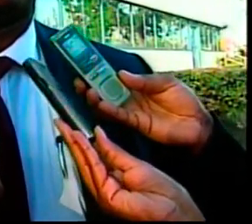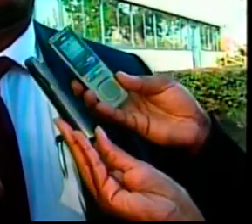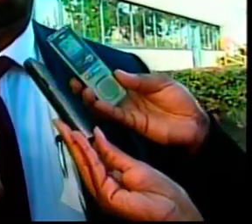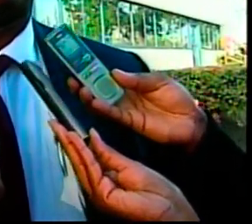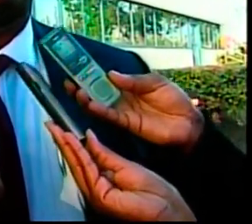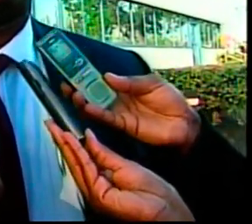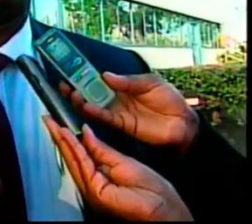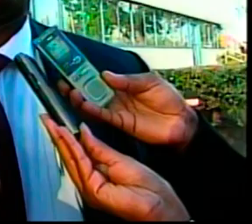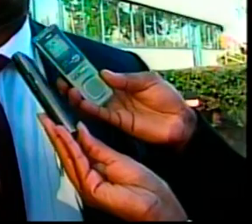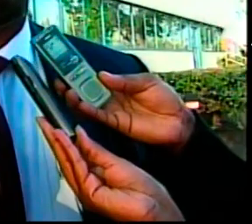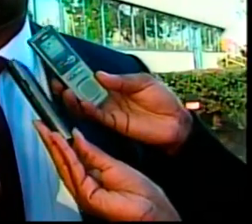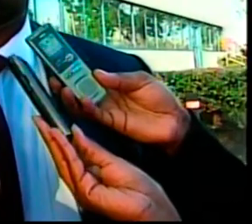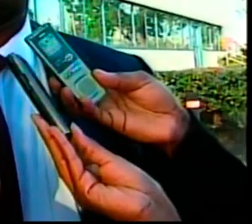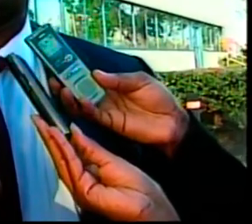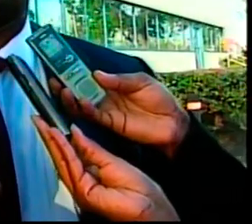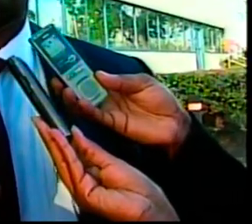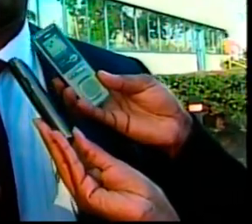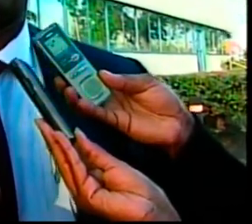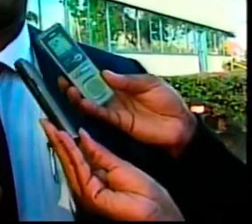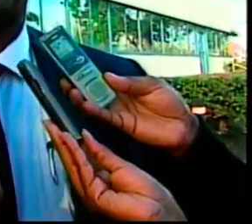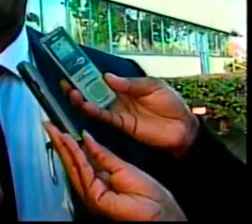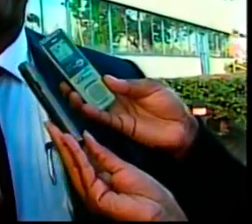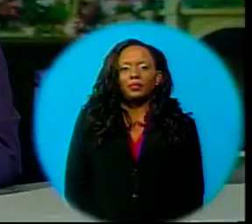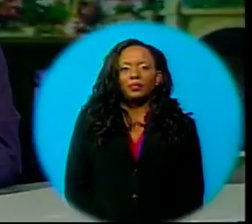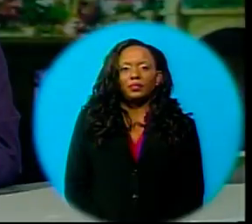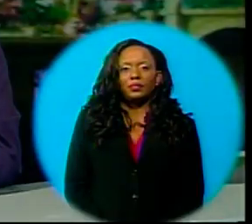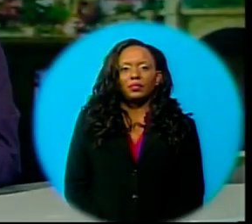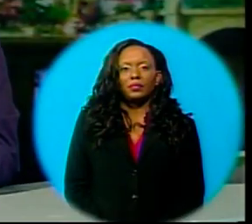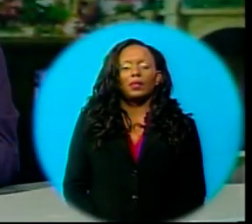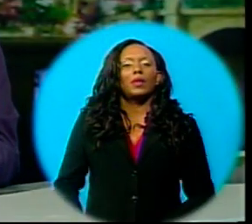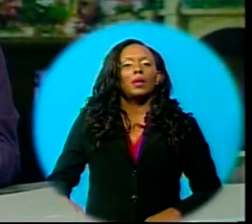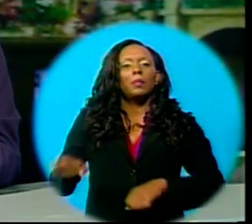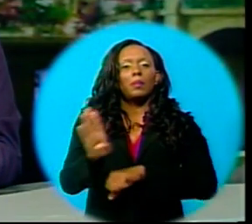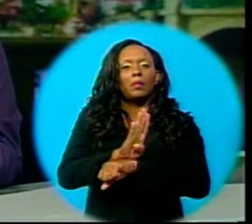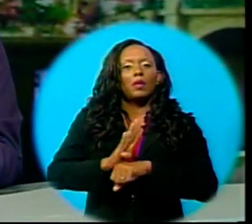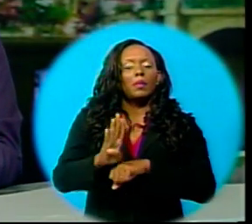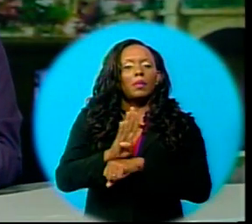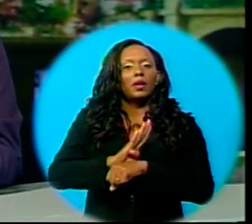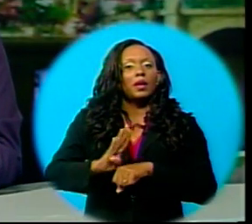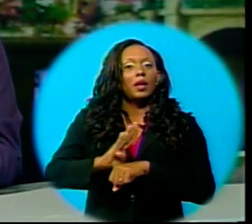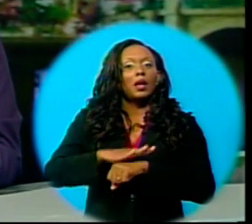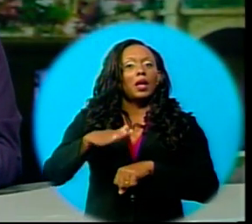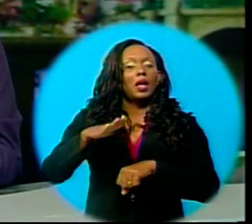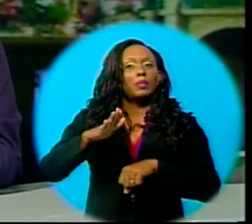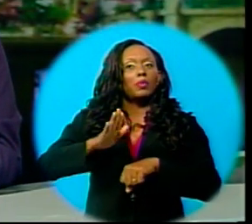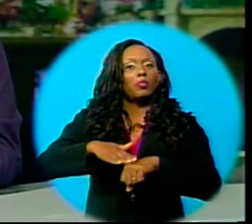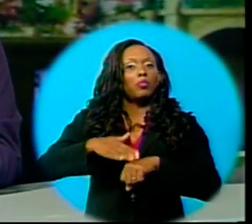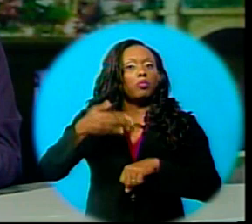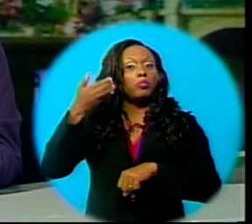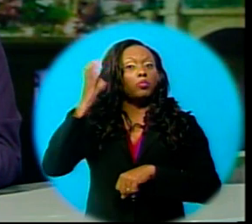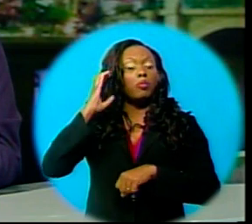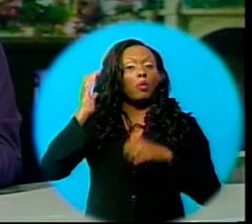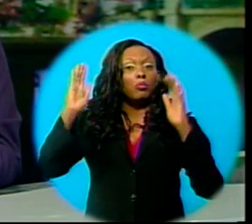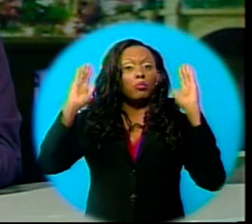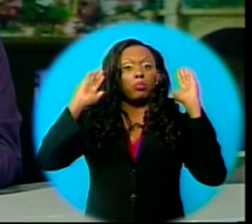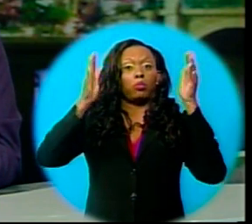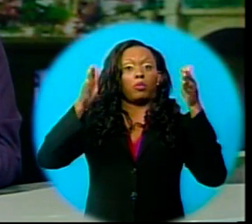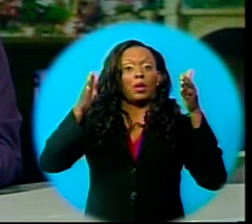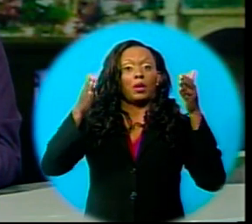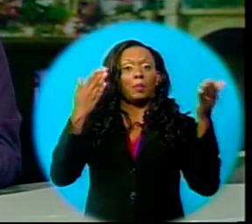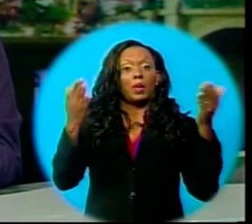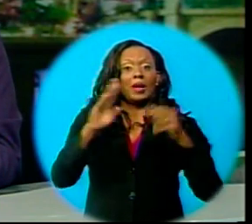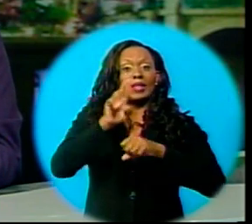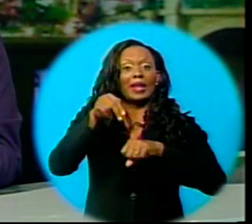certainly become a much more effective corporation. The island has been put on standby for a national shutdown